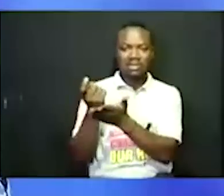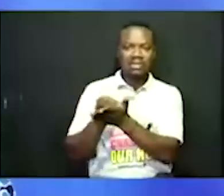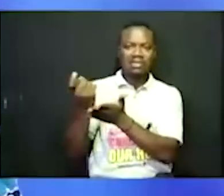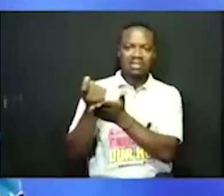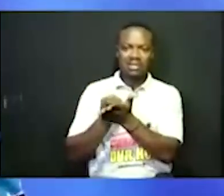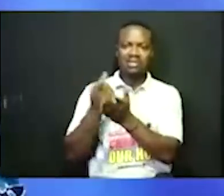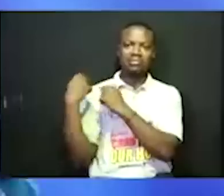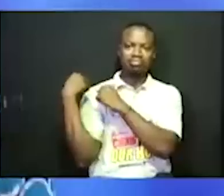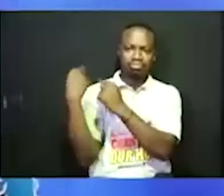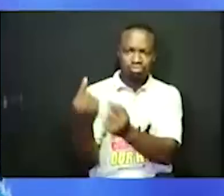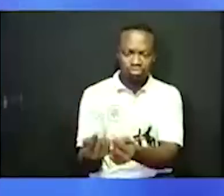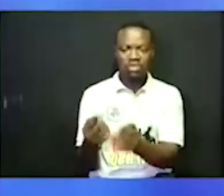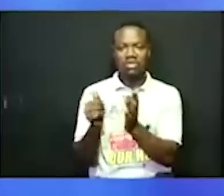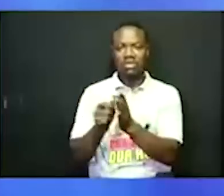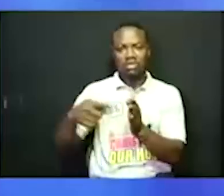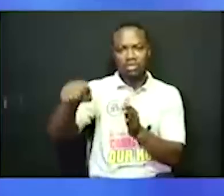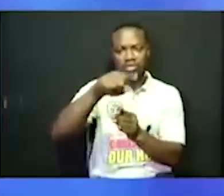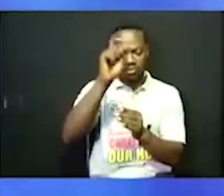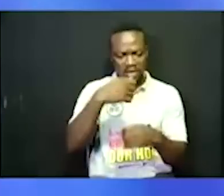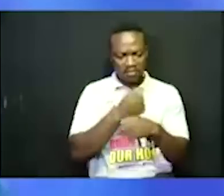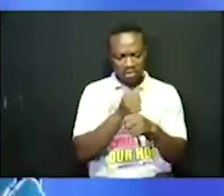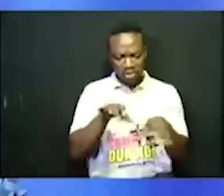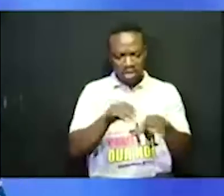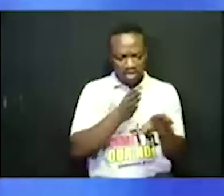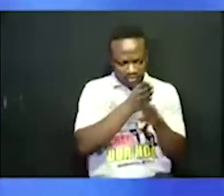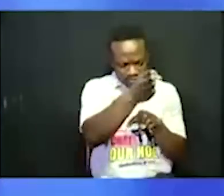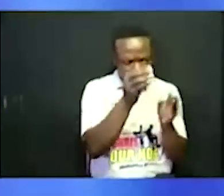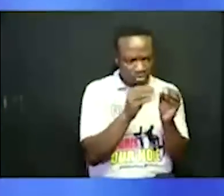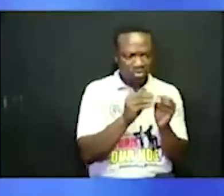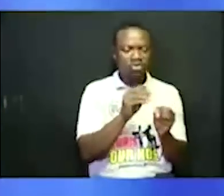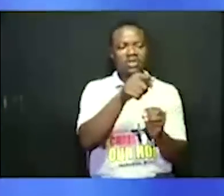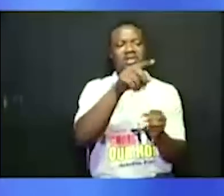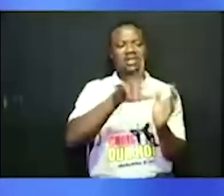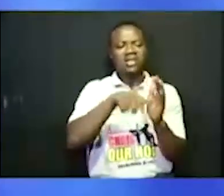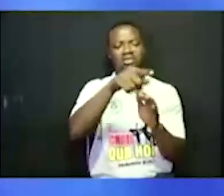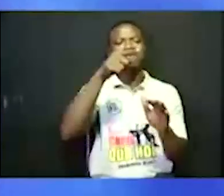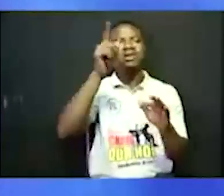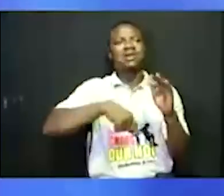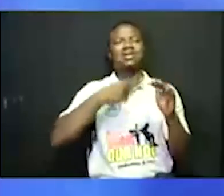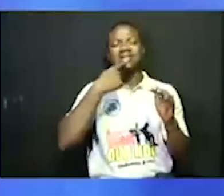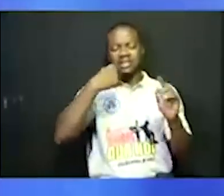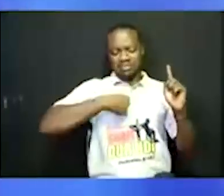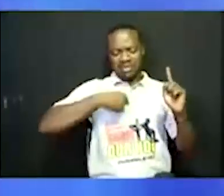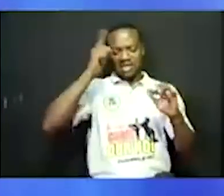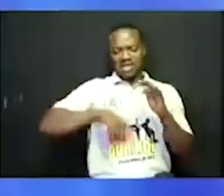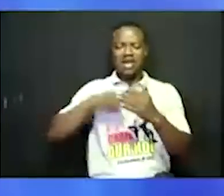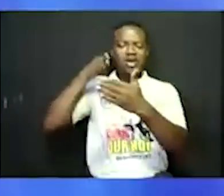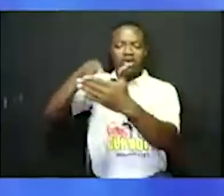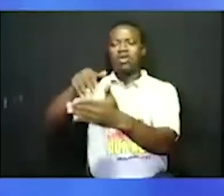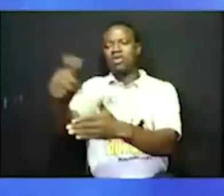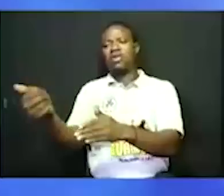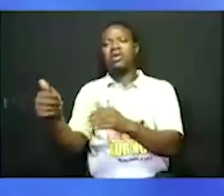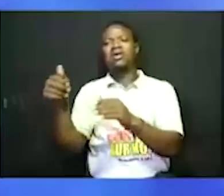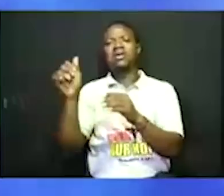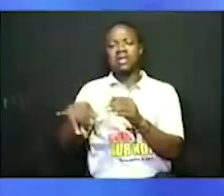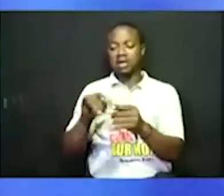that you should set records straight and you can never say, as for me, I will not offend anyone. We have been dealing with this